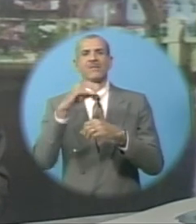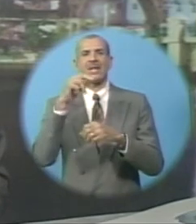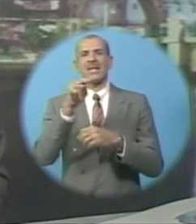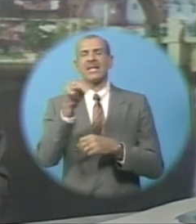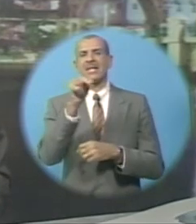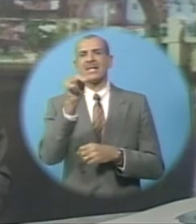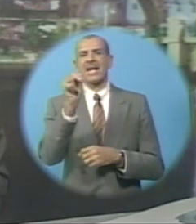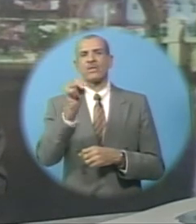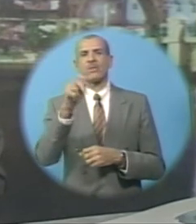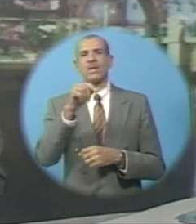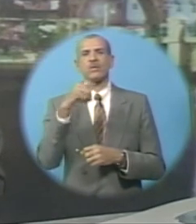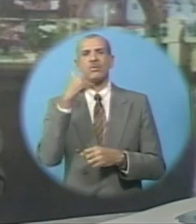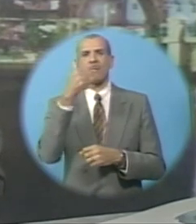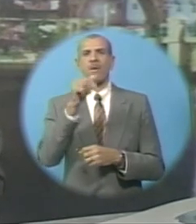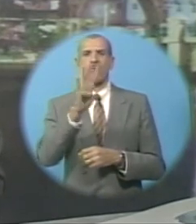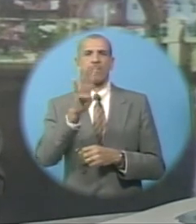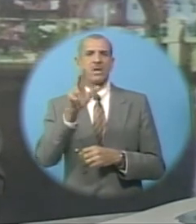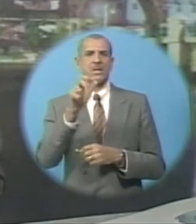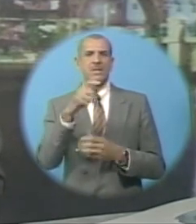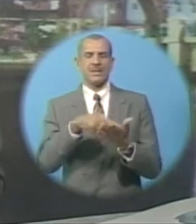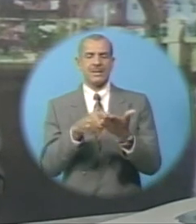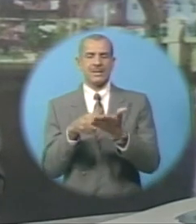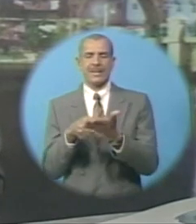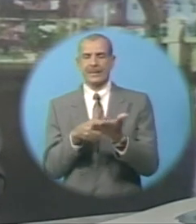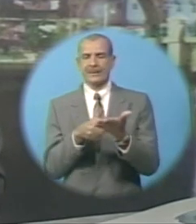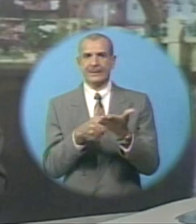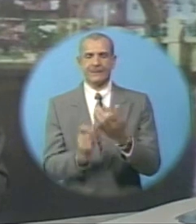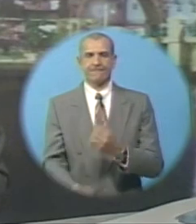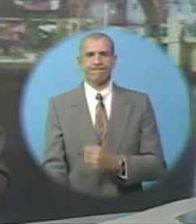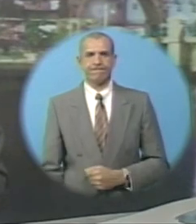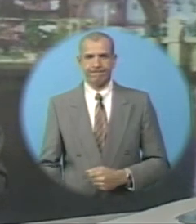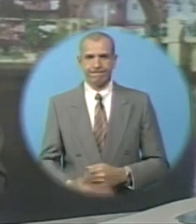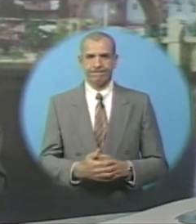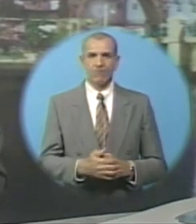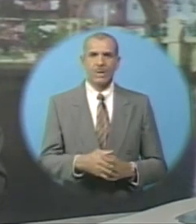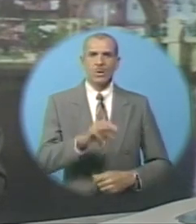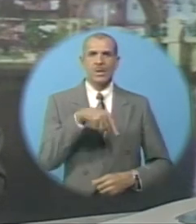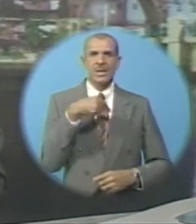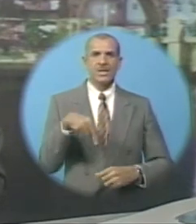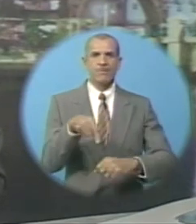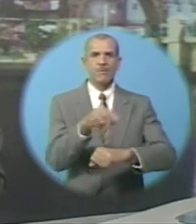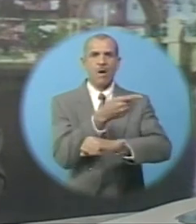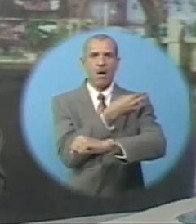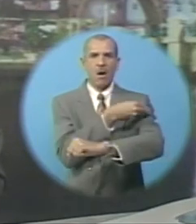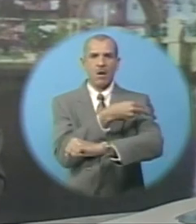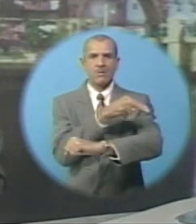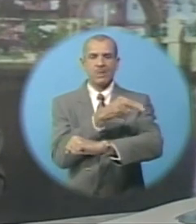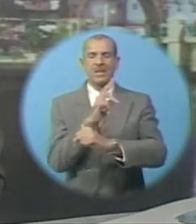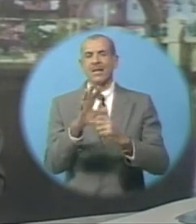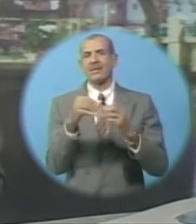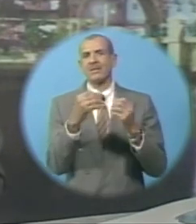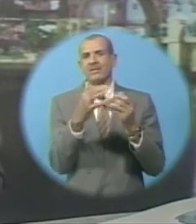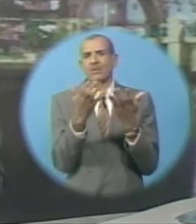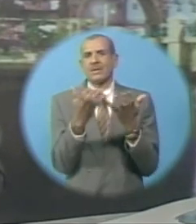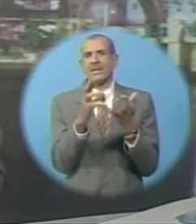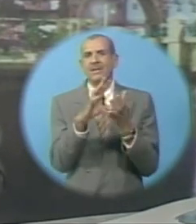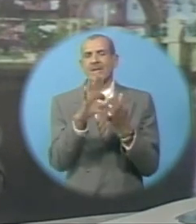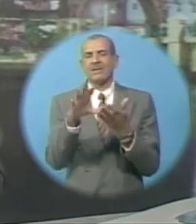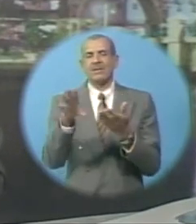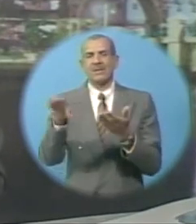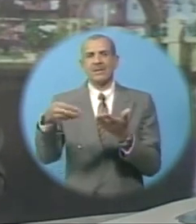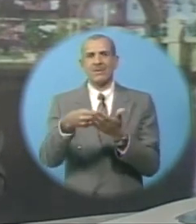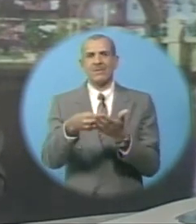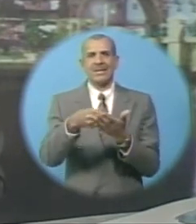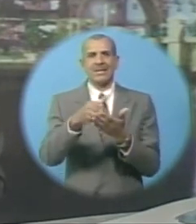at 4:30 to discuss the issue. The Queen Elizabeth Hospital is set to receive a substantial